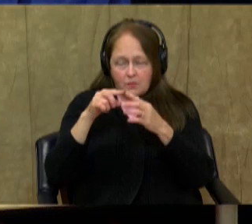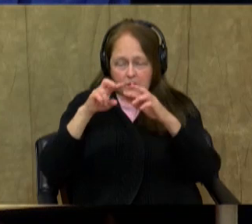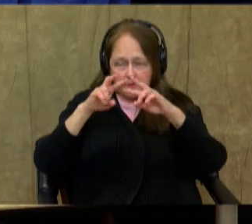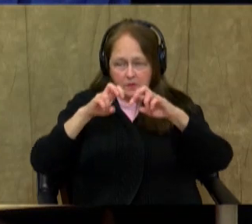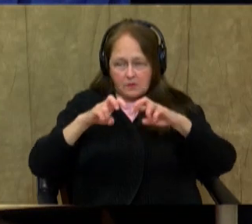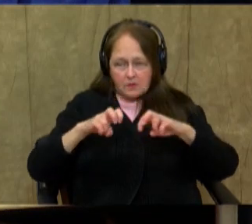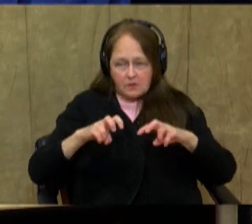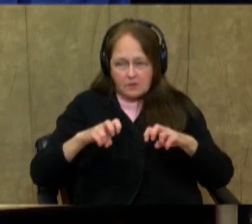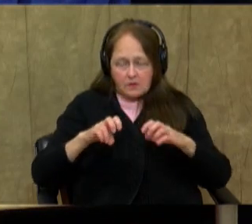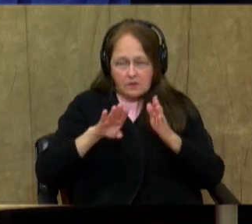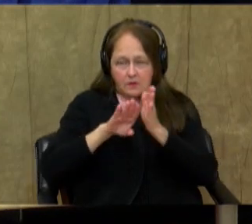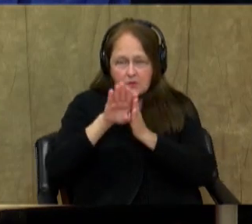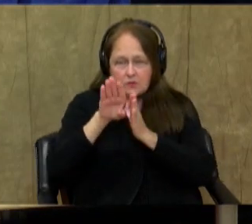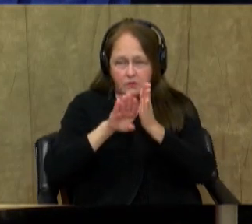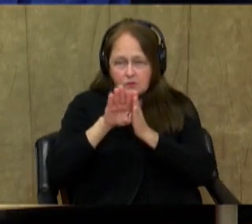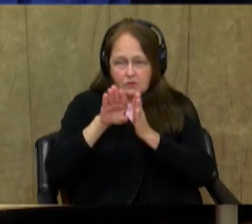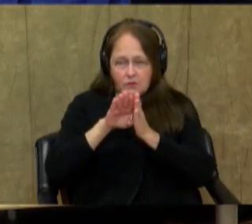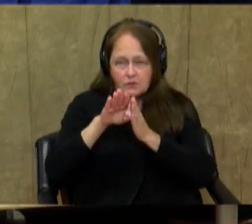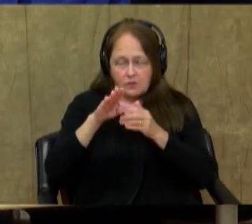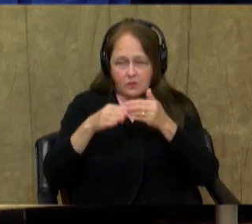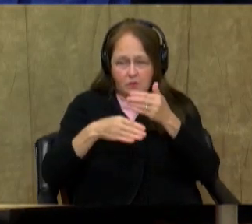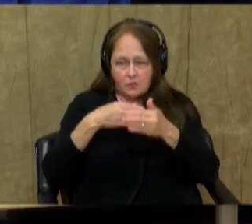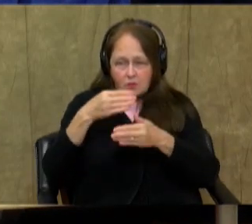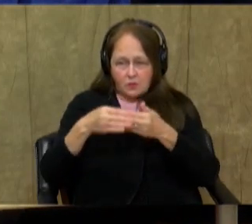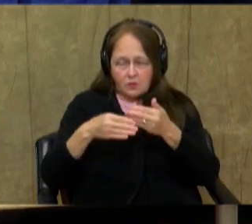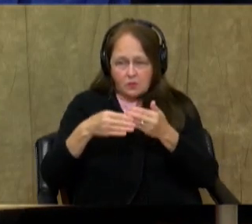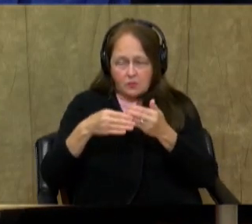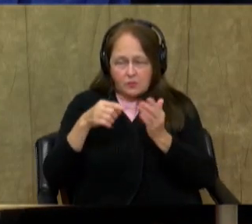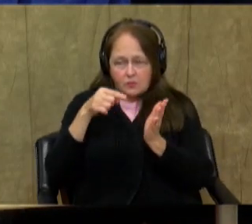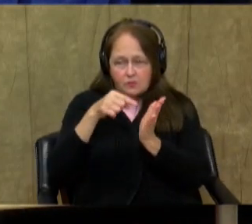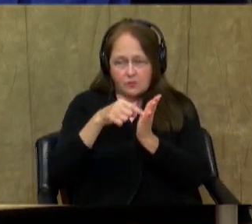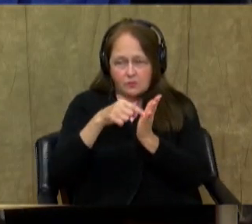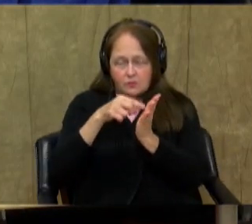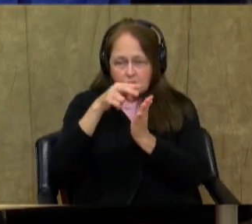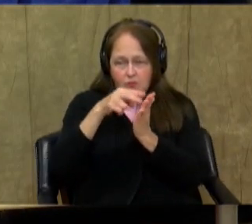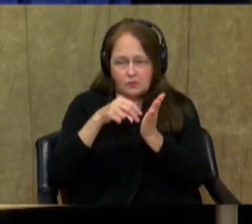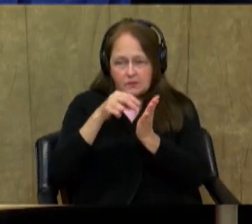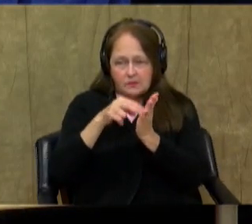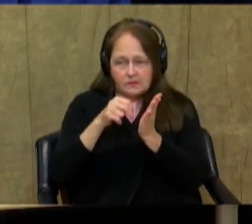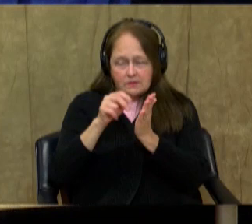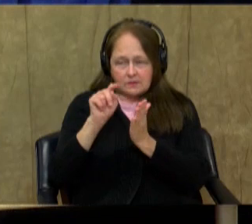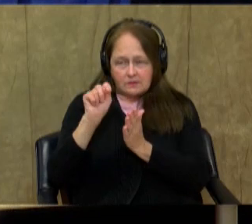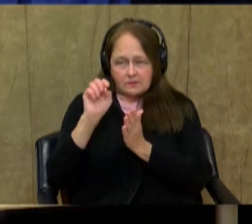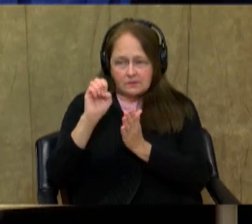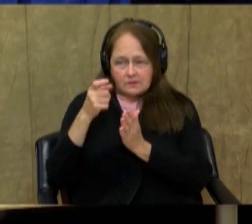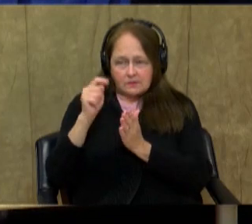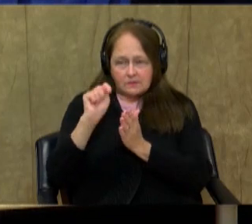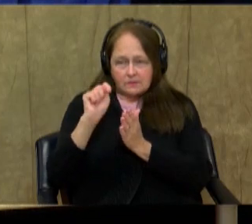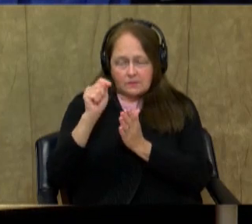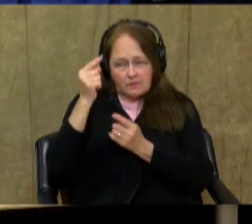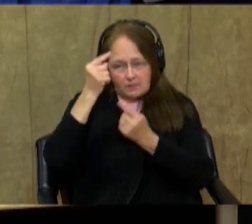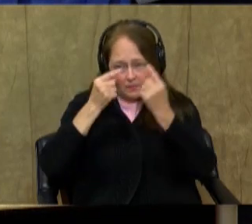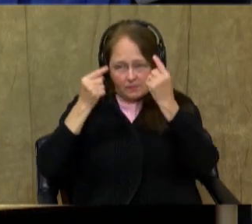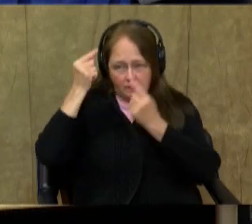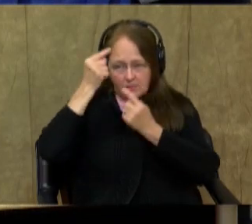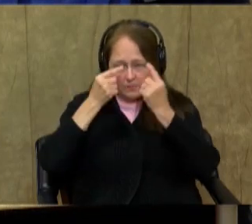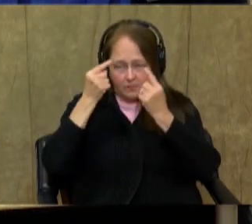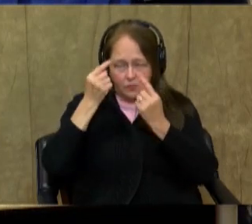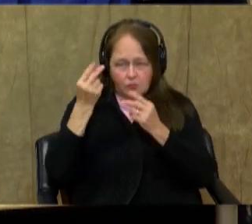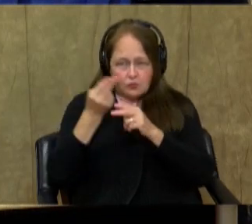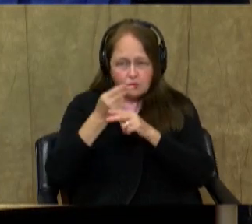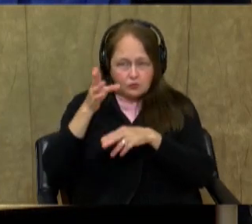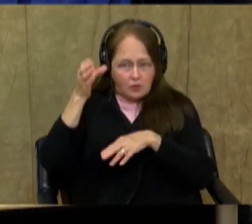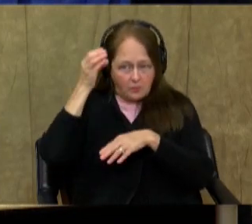its development over the course of the text. So now we got to start thinking. Got to use your